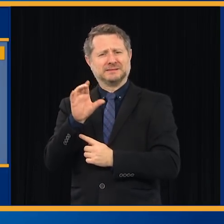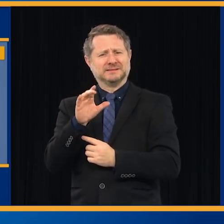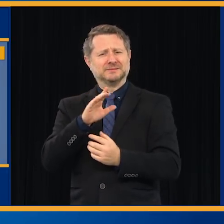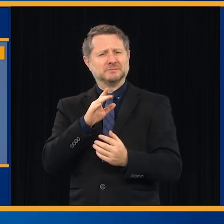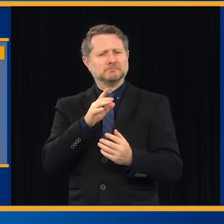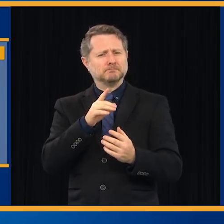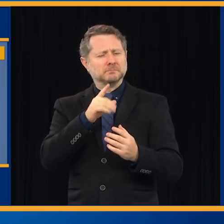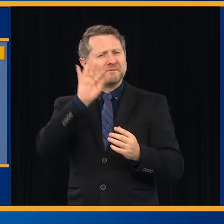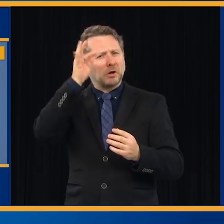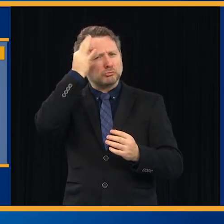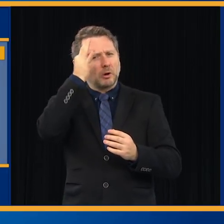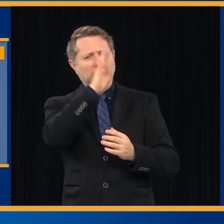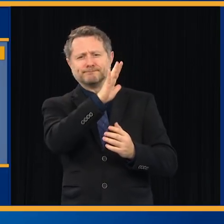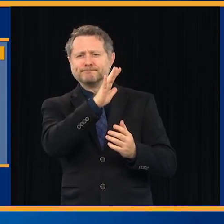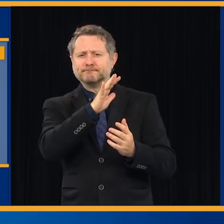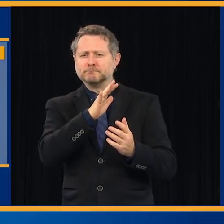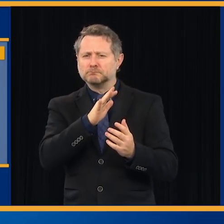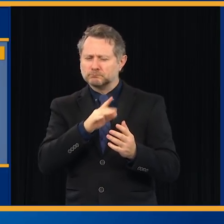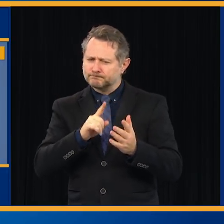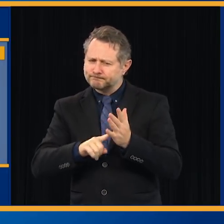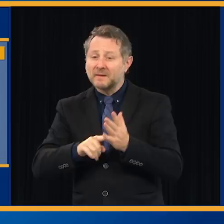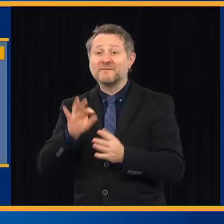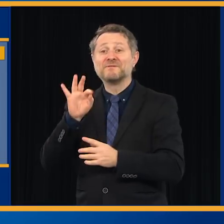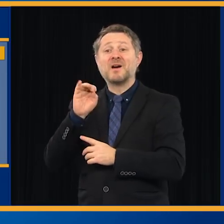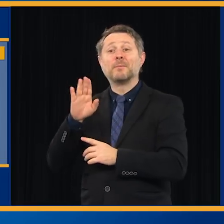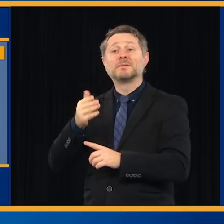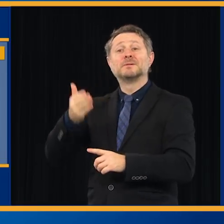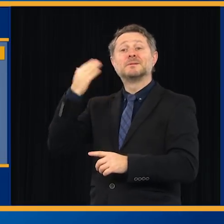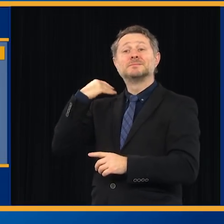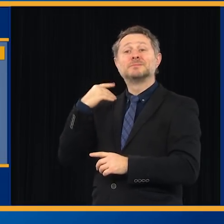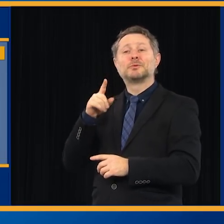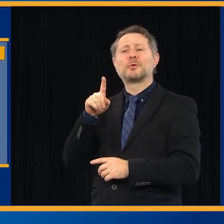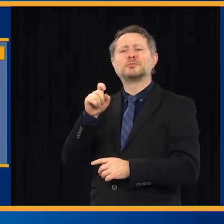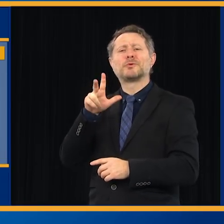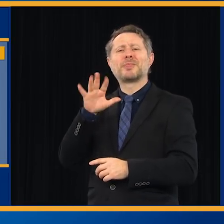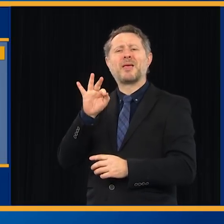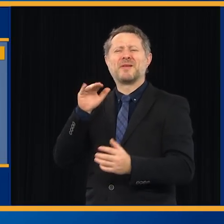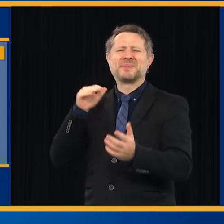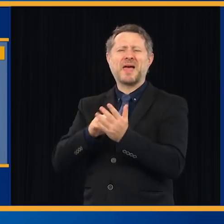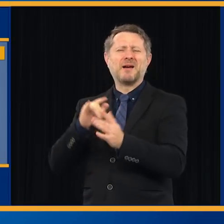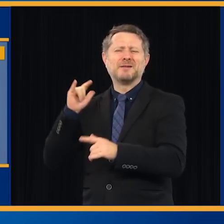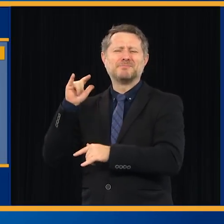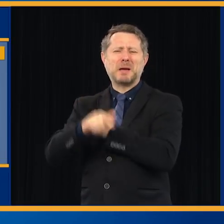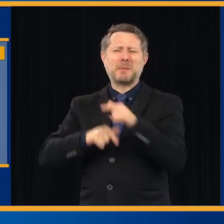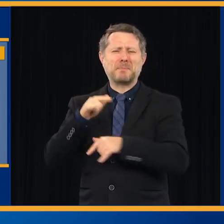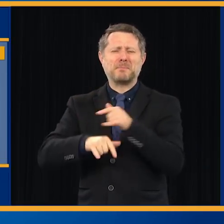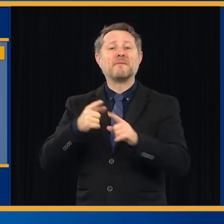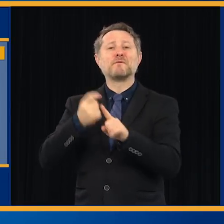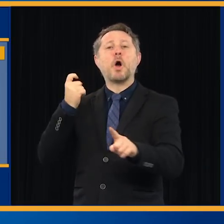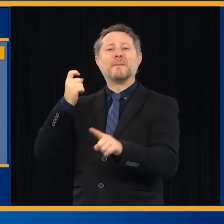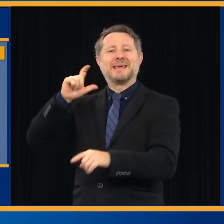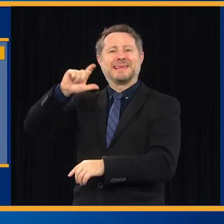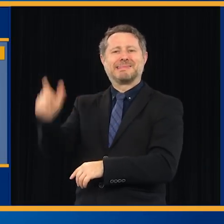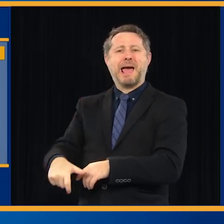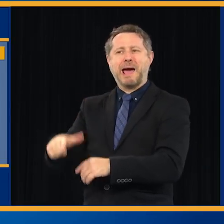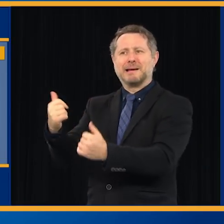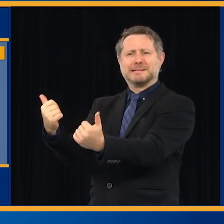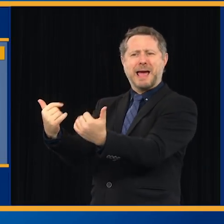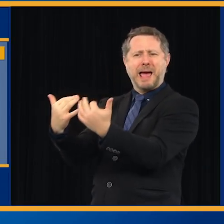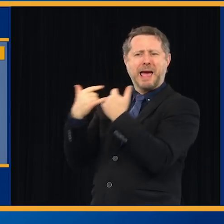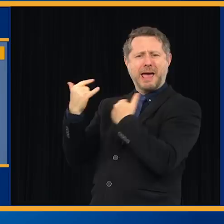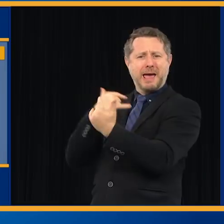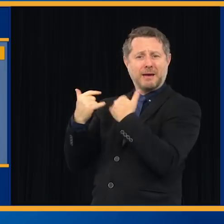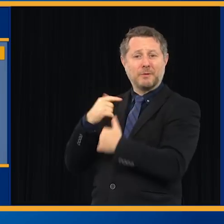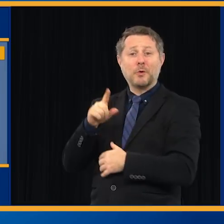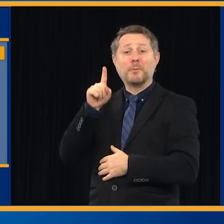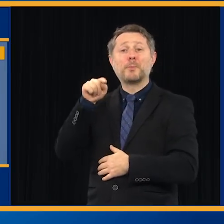from February, you had 139,000 travelers coming from Italy, 1.74 million from other